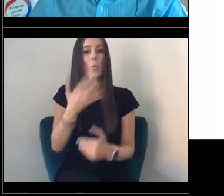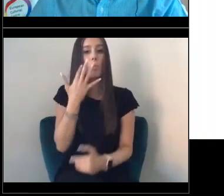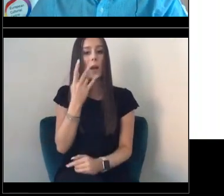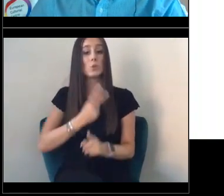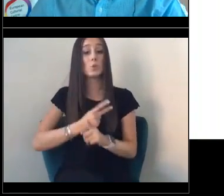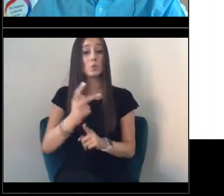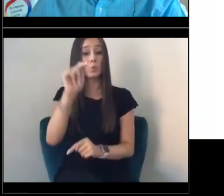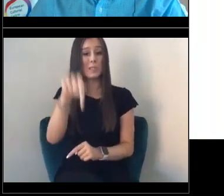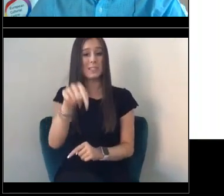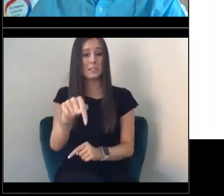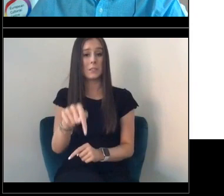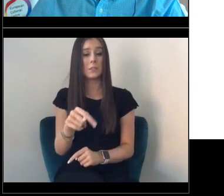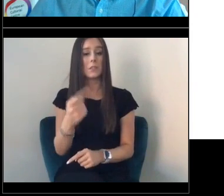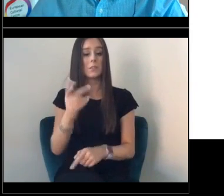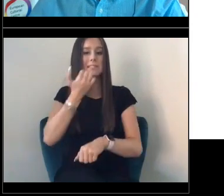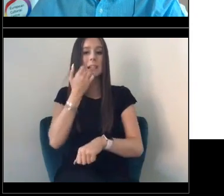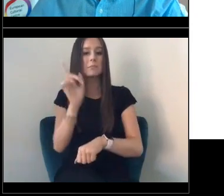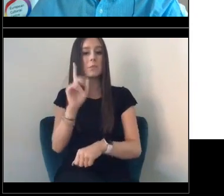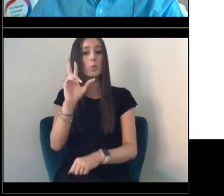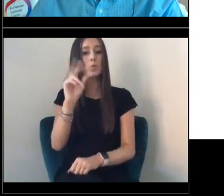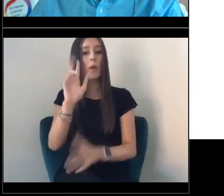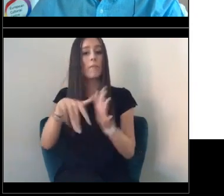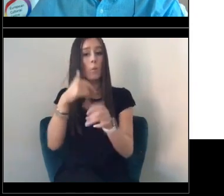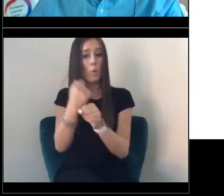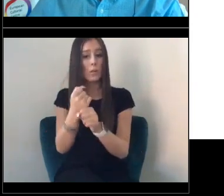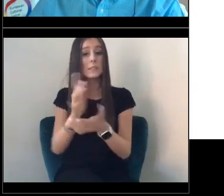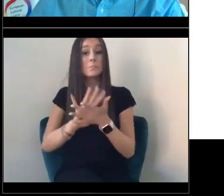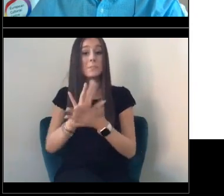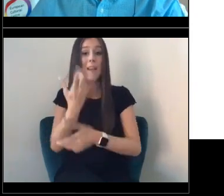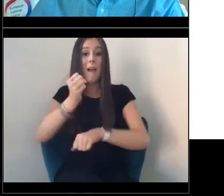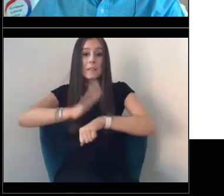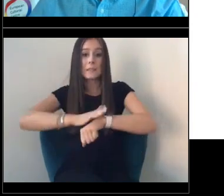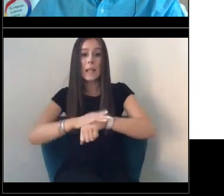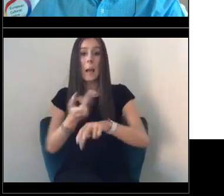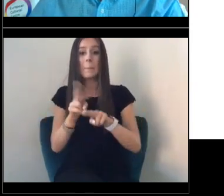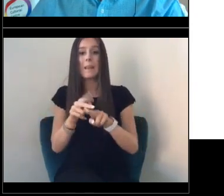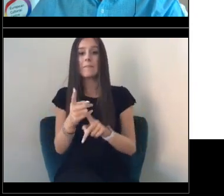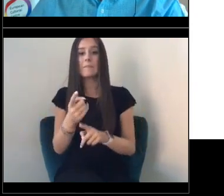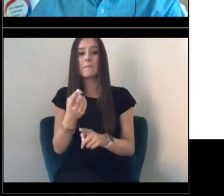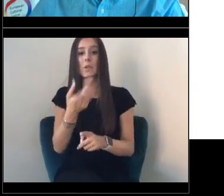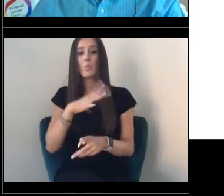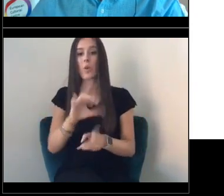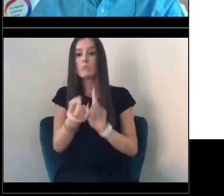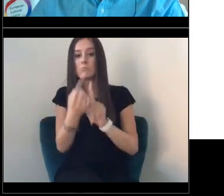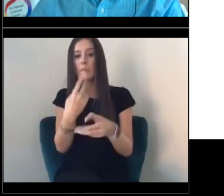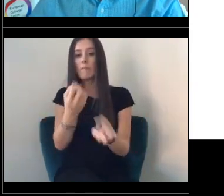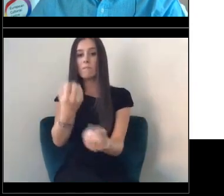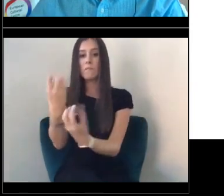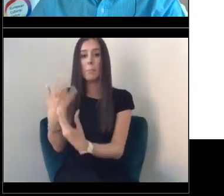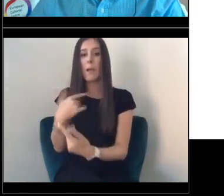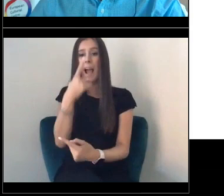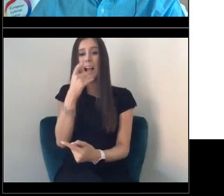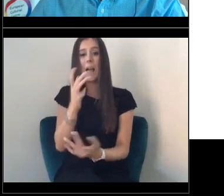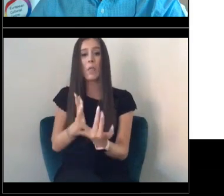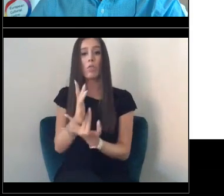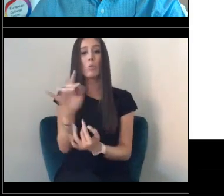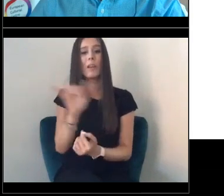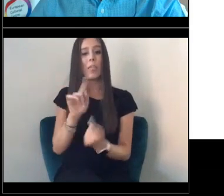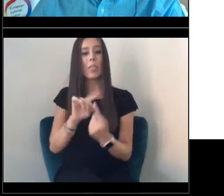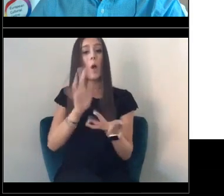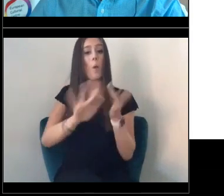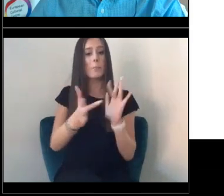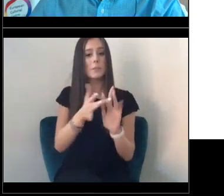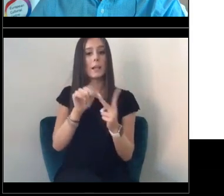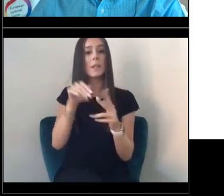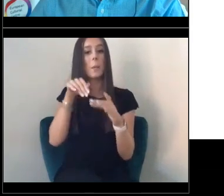time on the 12th of August. So you've still got time to respond to the consultation, either through our website, by